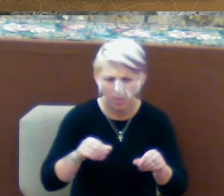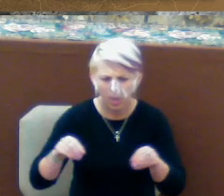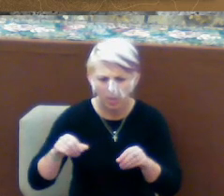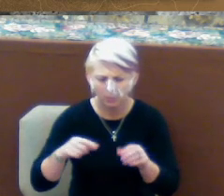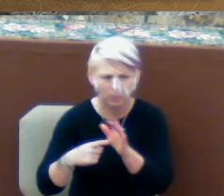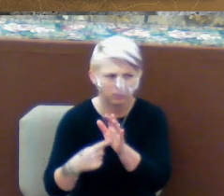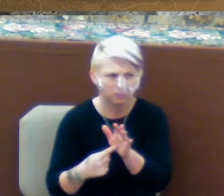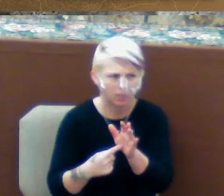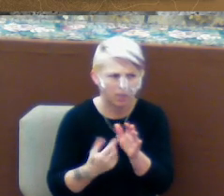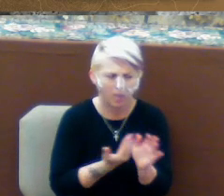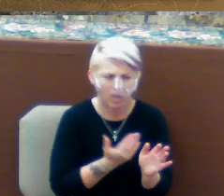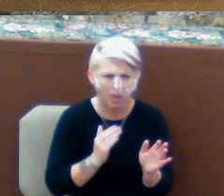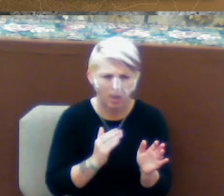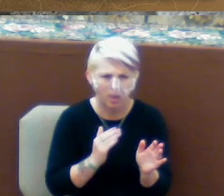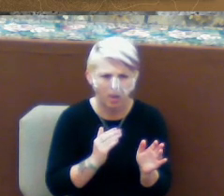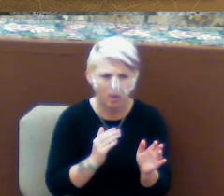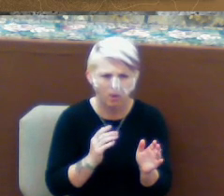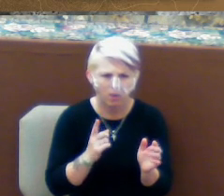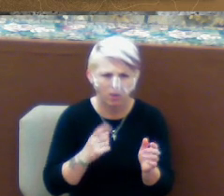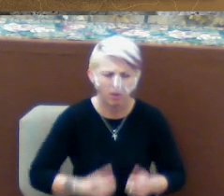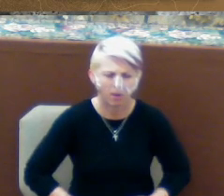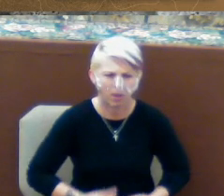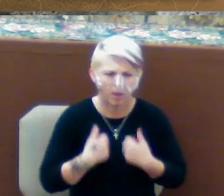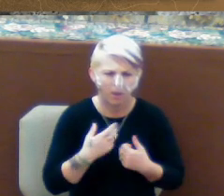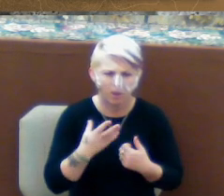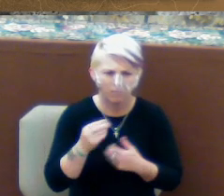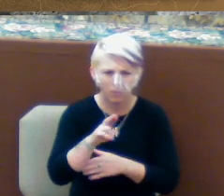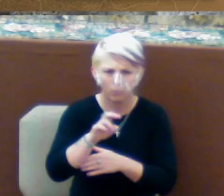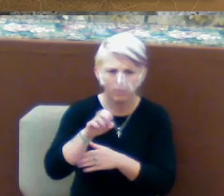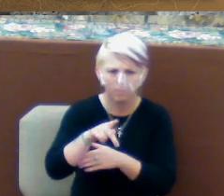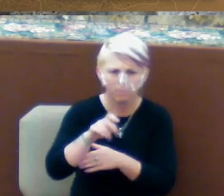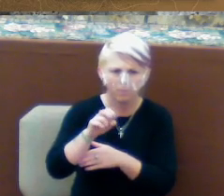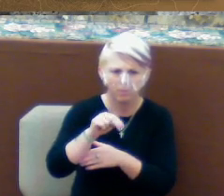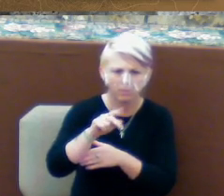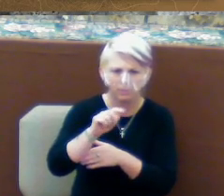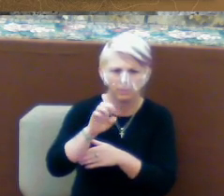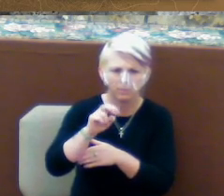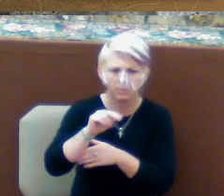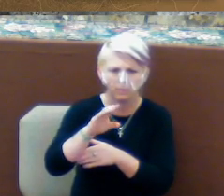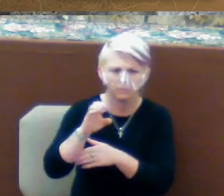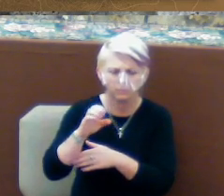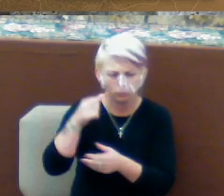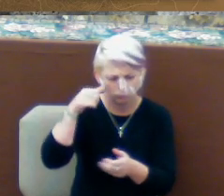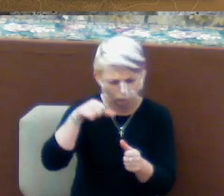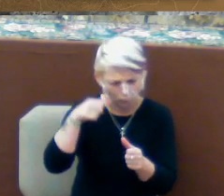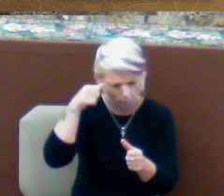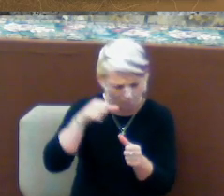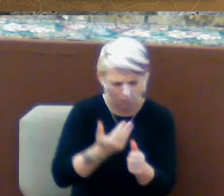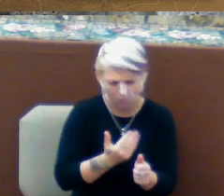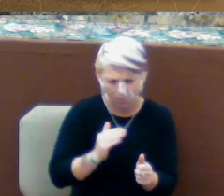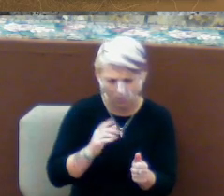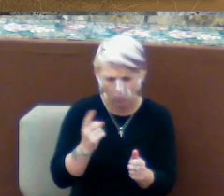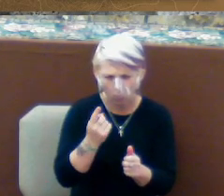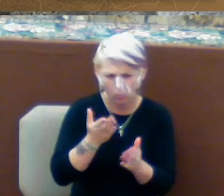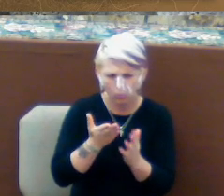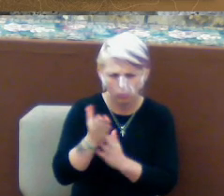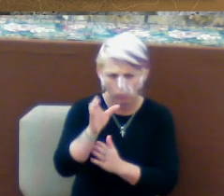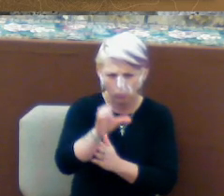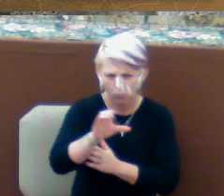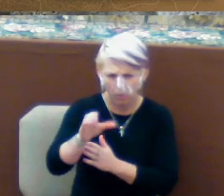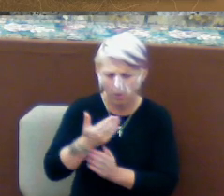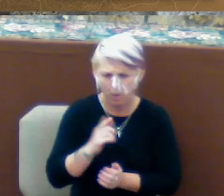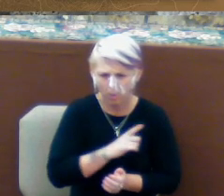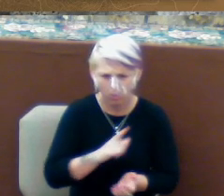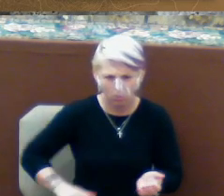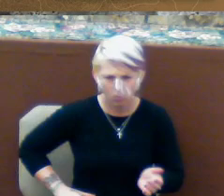a sign of our mortality and penitence, reminding us that only by the cross of our Lord